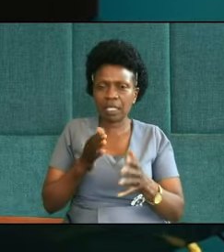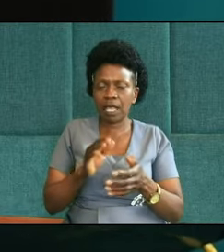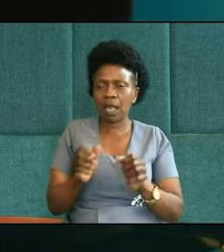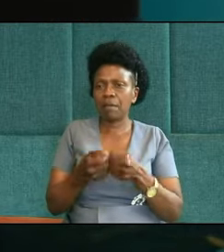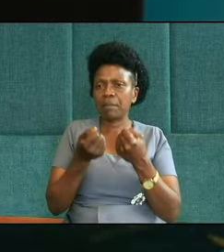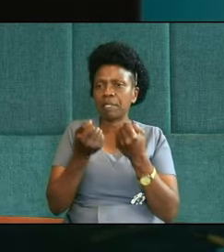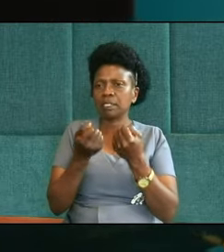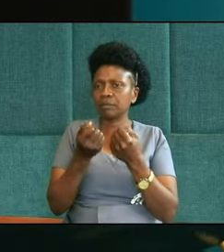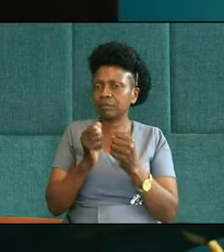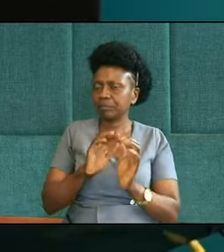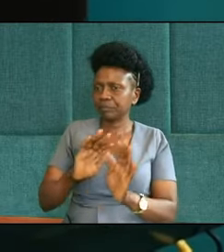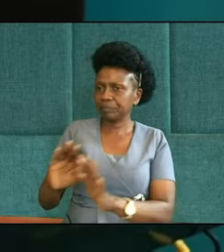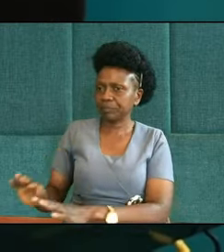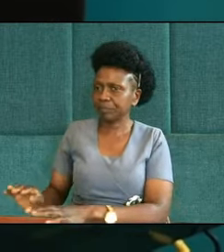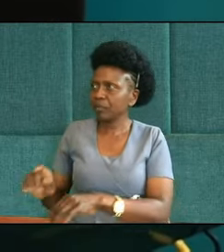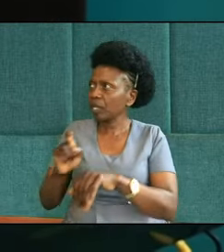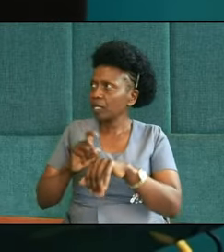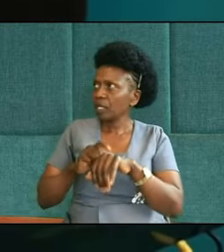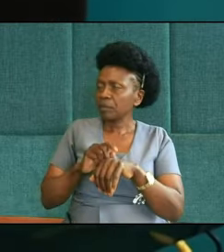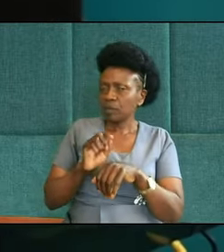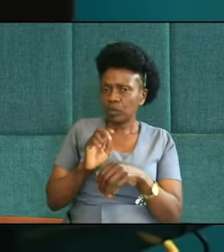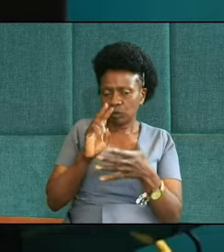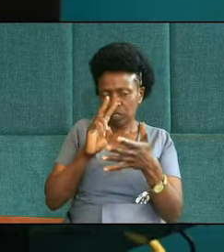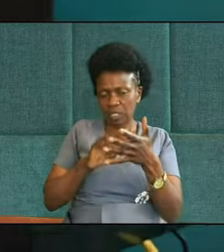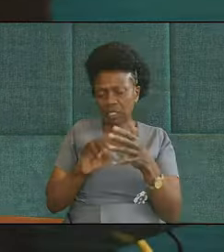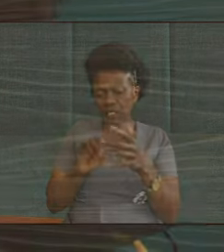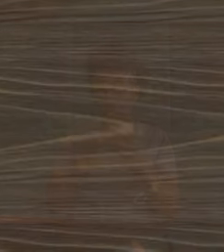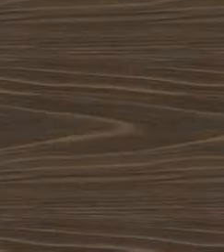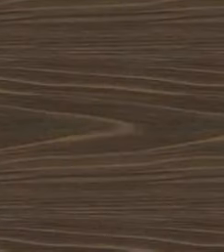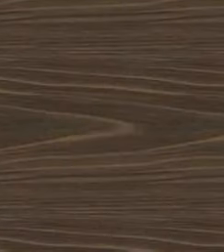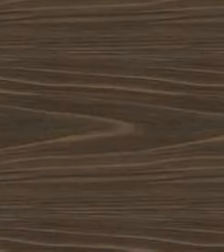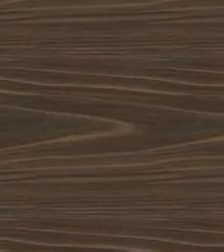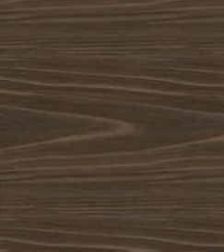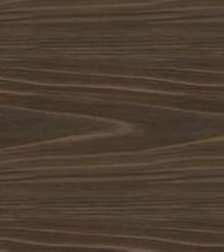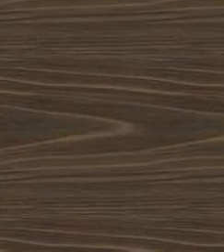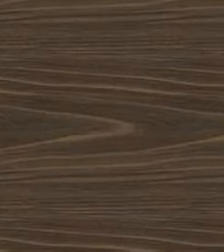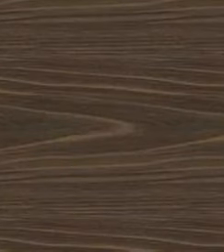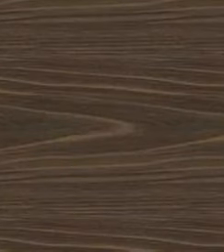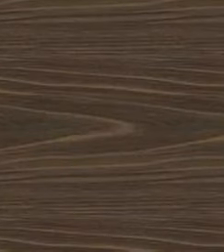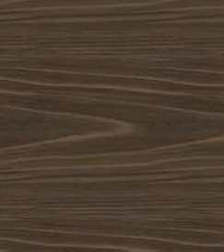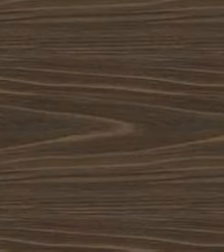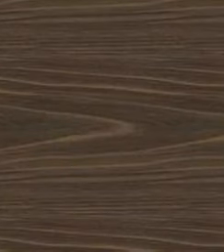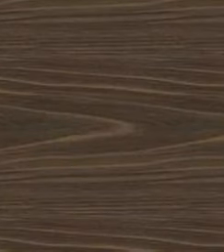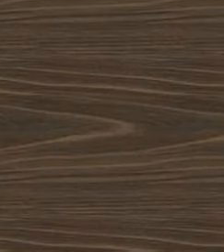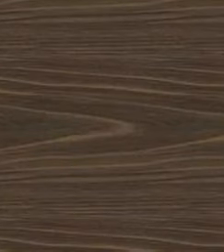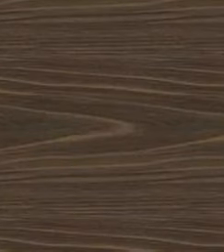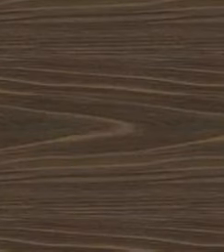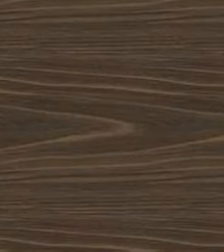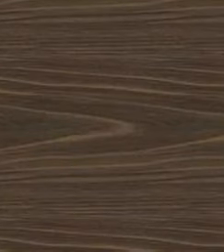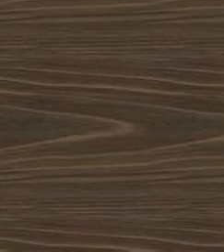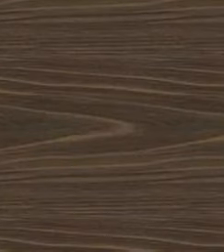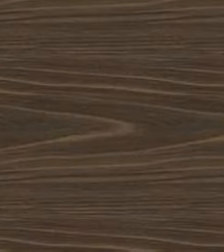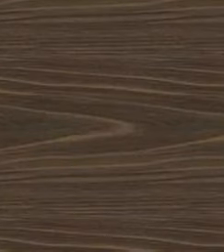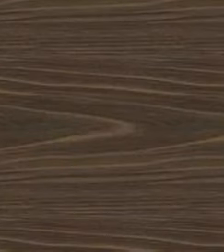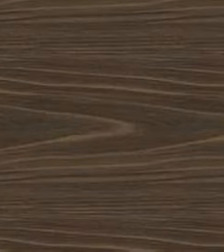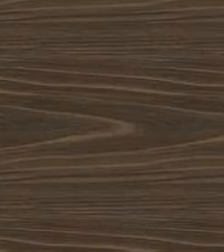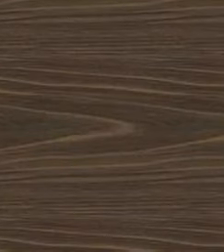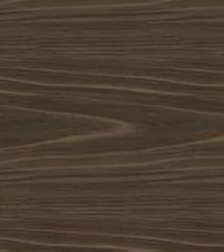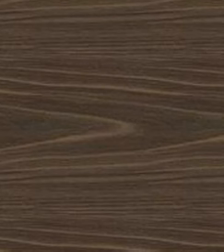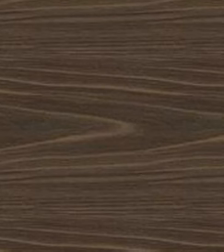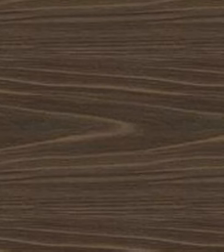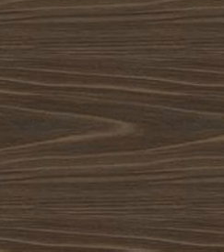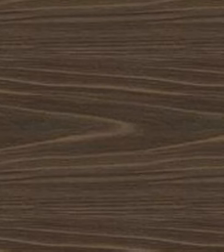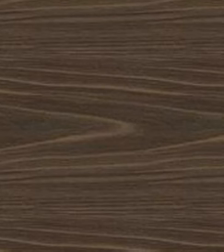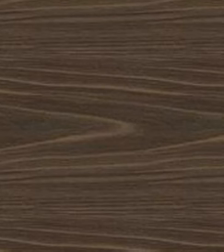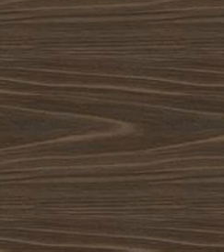Now, when you see the story of Joseph, that ends in chapter 37, verse 36. In fact, listen to that verse there.